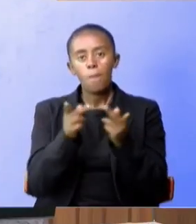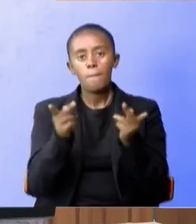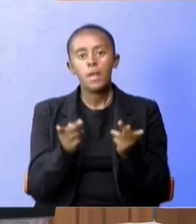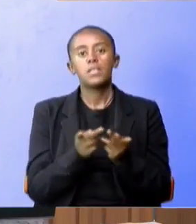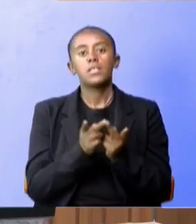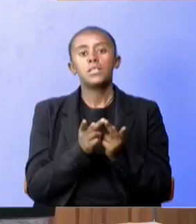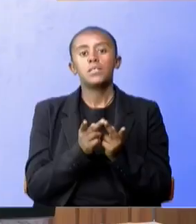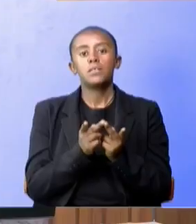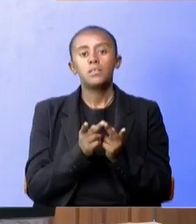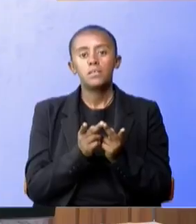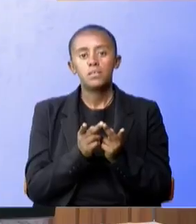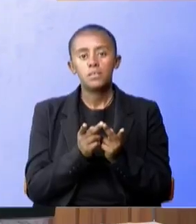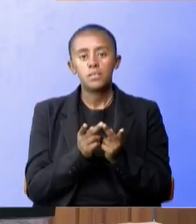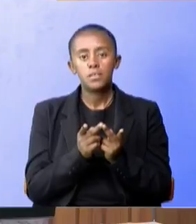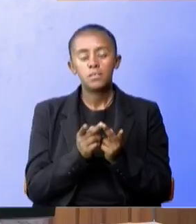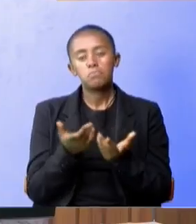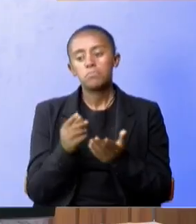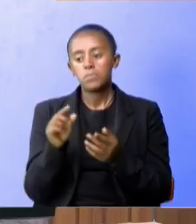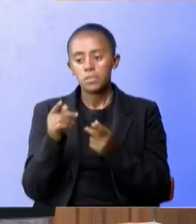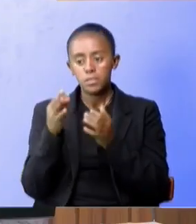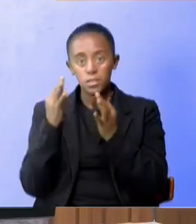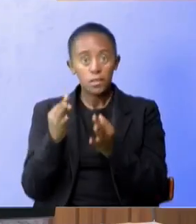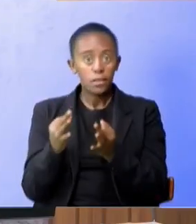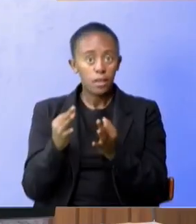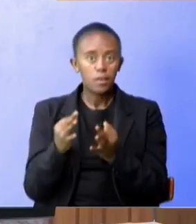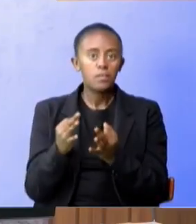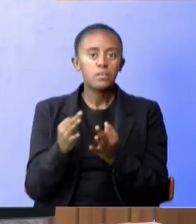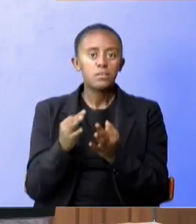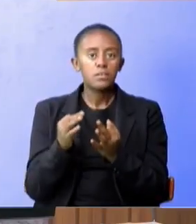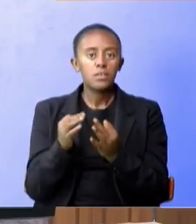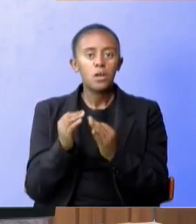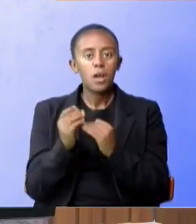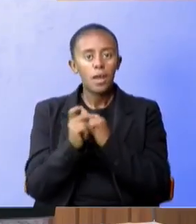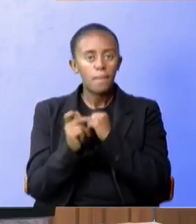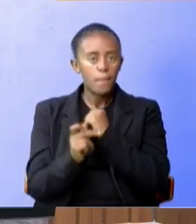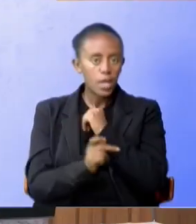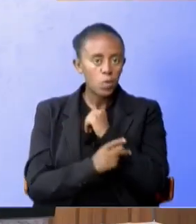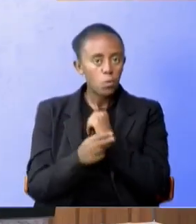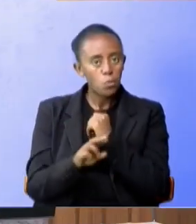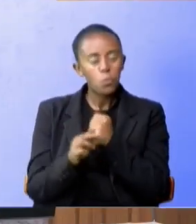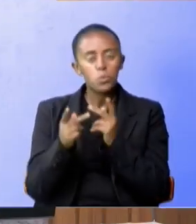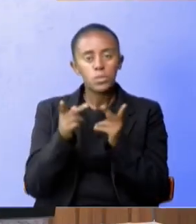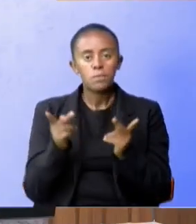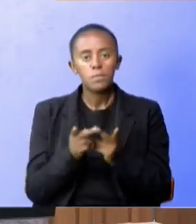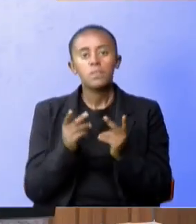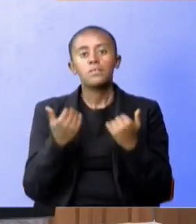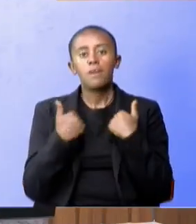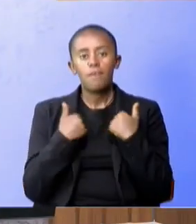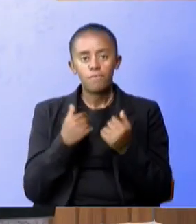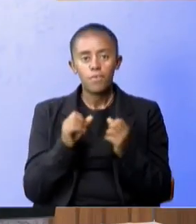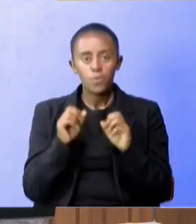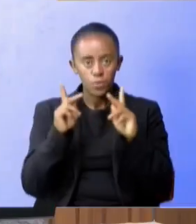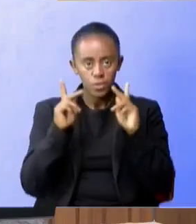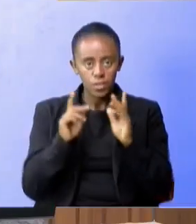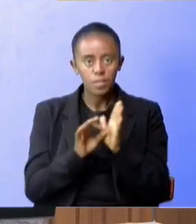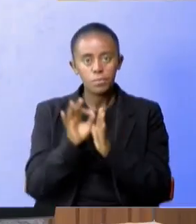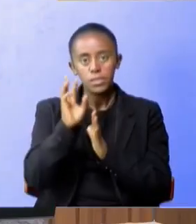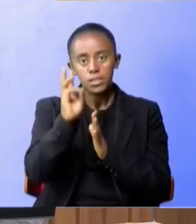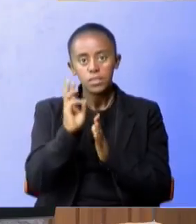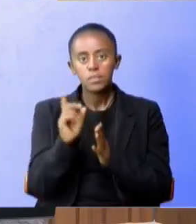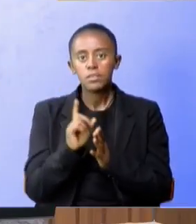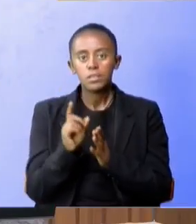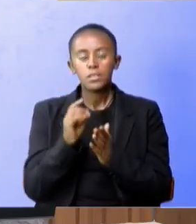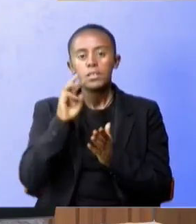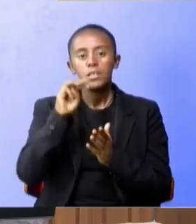places a certain company or certain places have. Okay, number 6 is